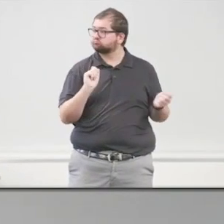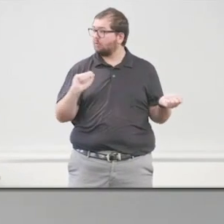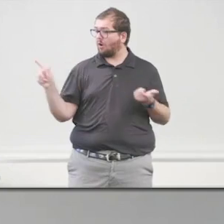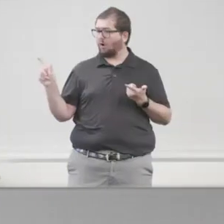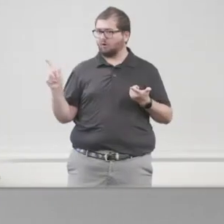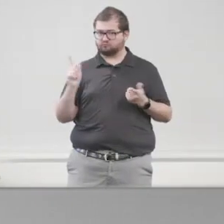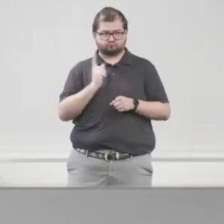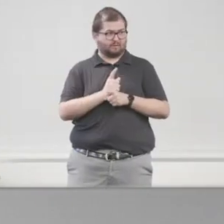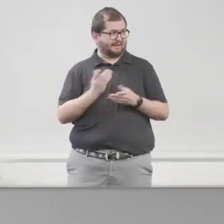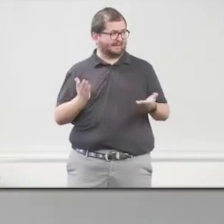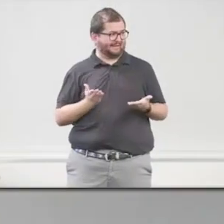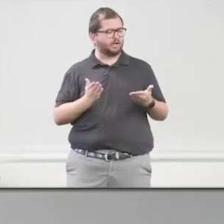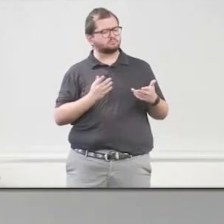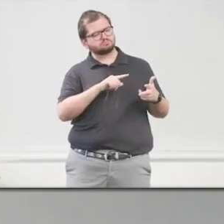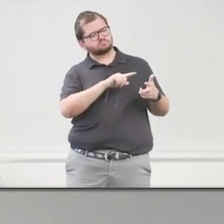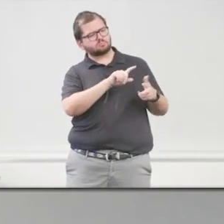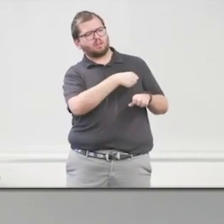are. So we locked our car.